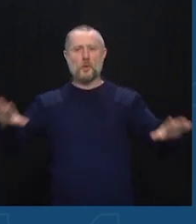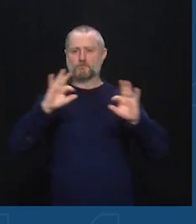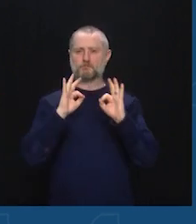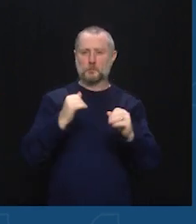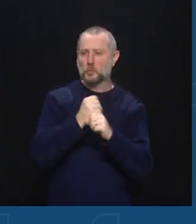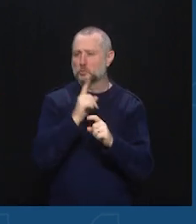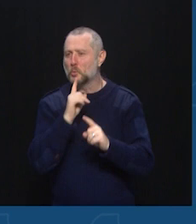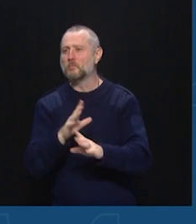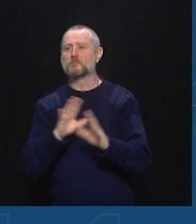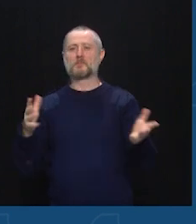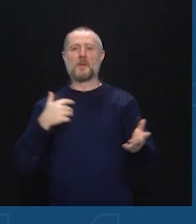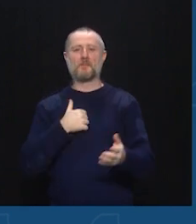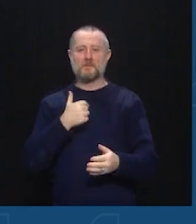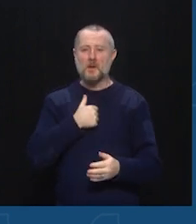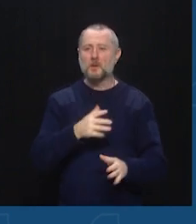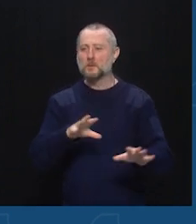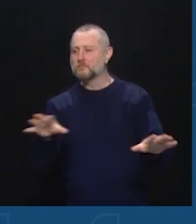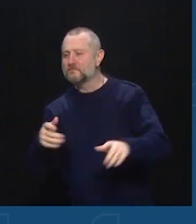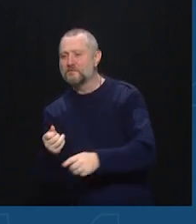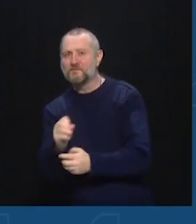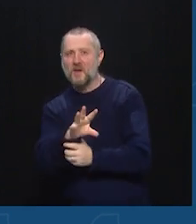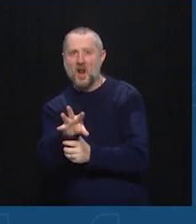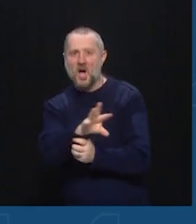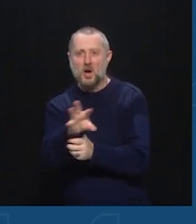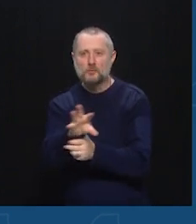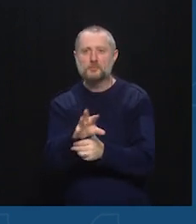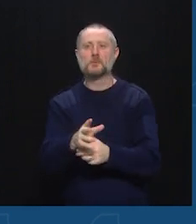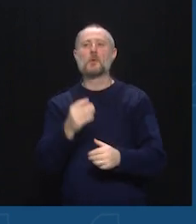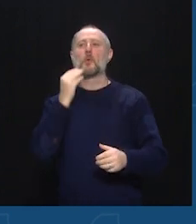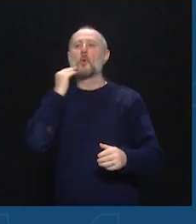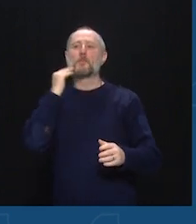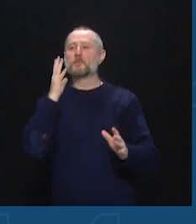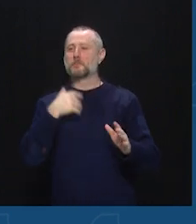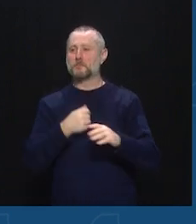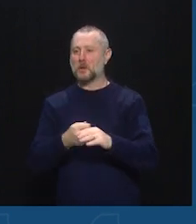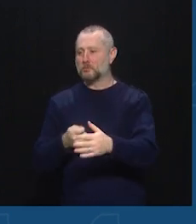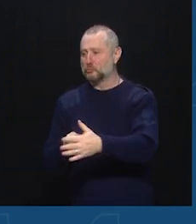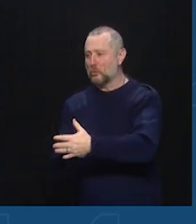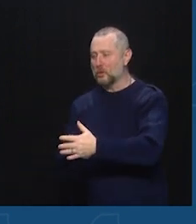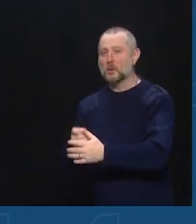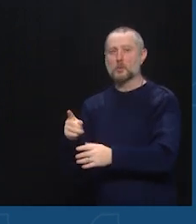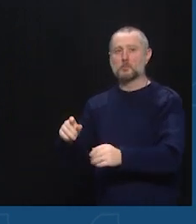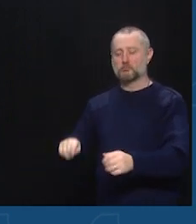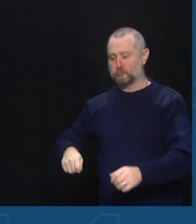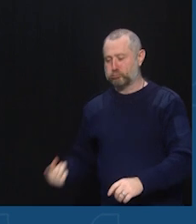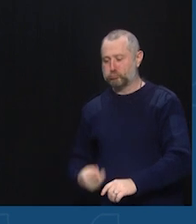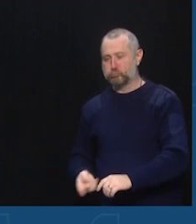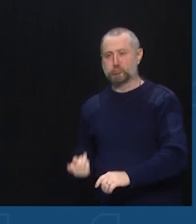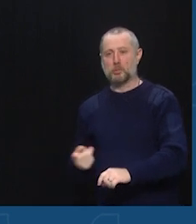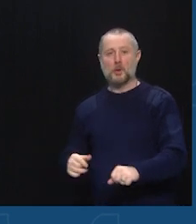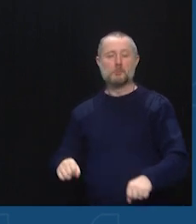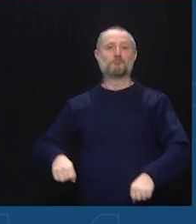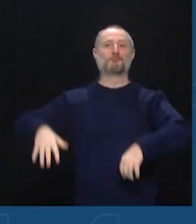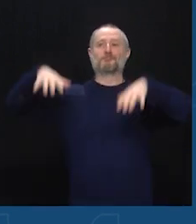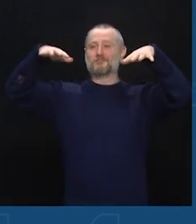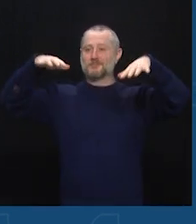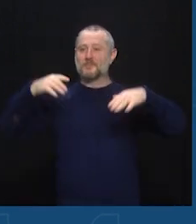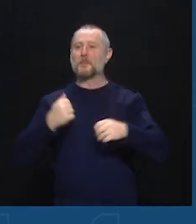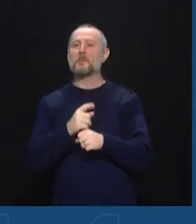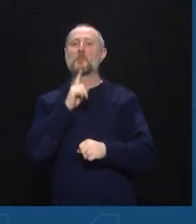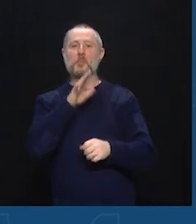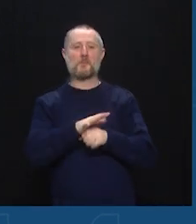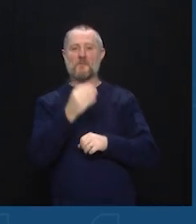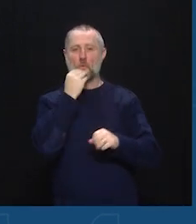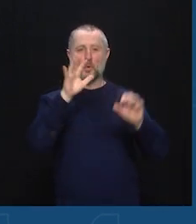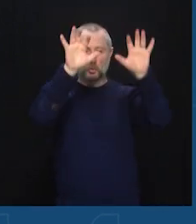flashlights, those chargers for your cell phones that do not have to be plugged in, that you've already been prepared in anticipation, plenty of food and water. Same thing with